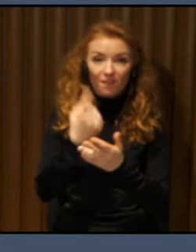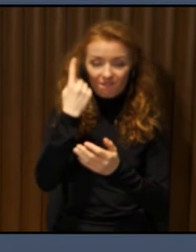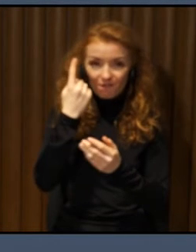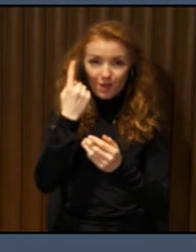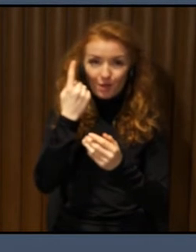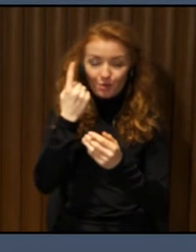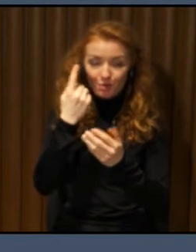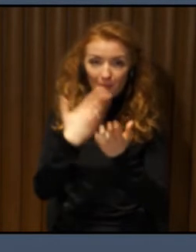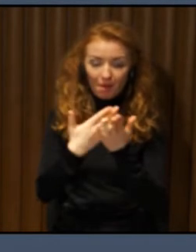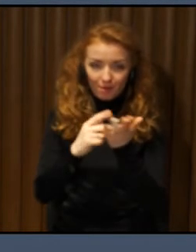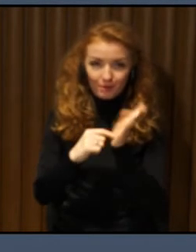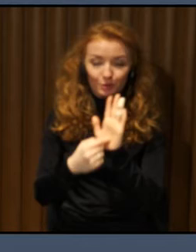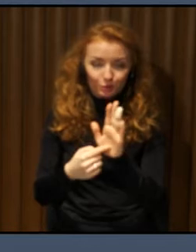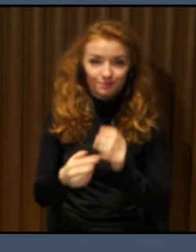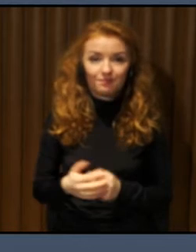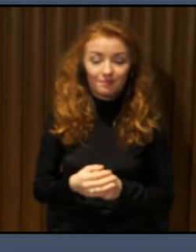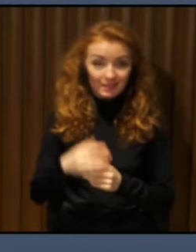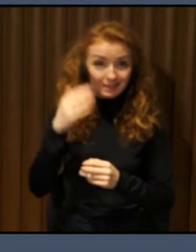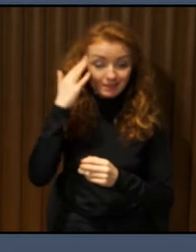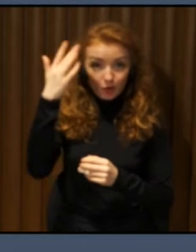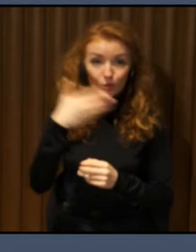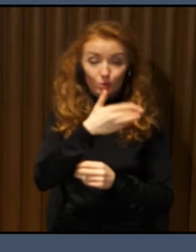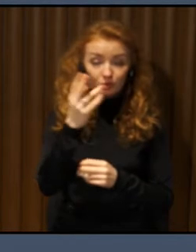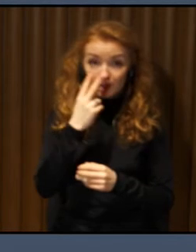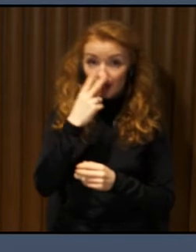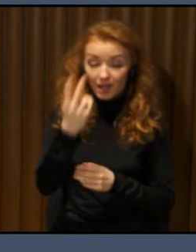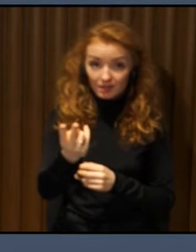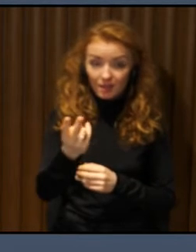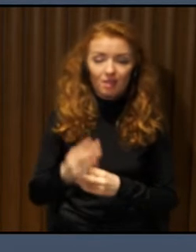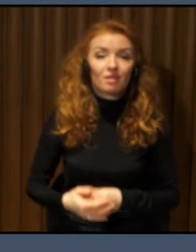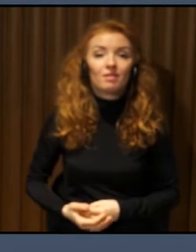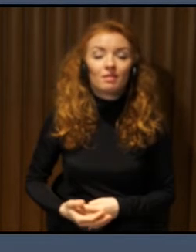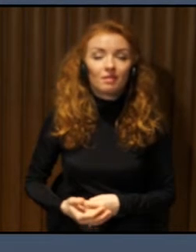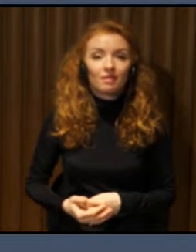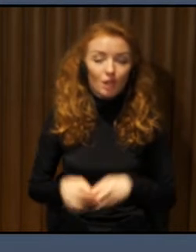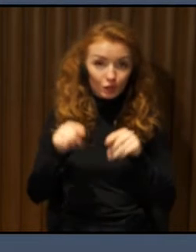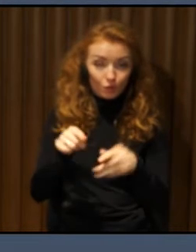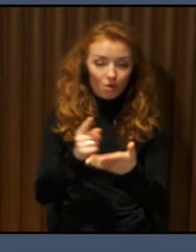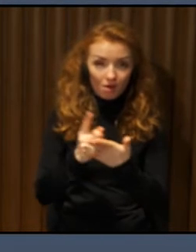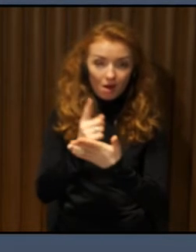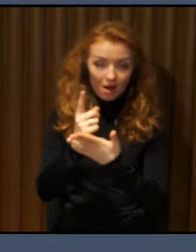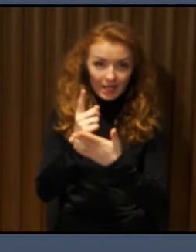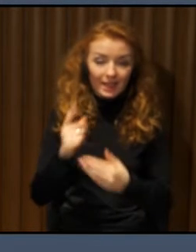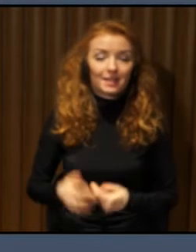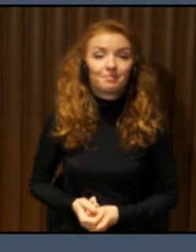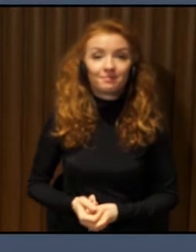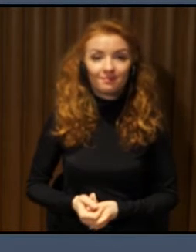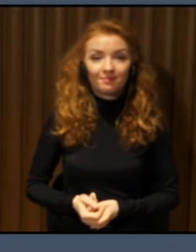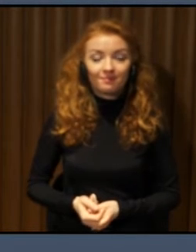Hoping everyone can see this right now of the map. Just please let me know if you can't. So this is where we actually have